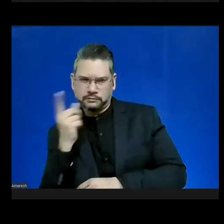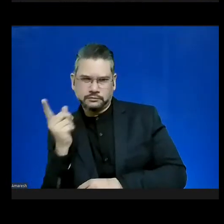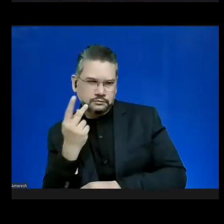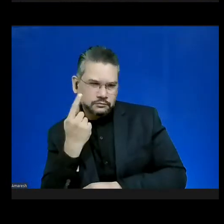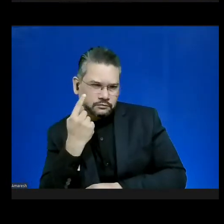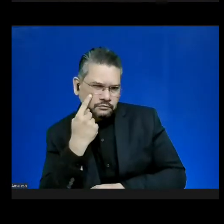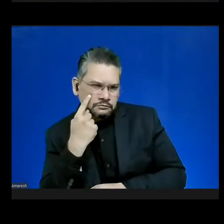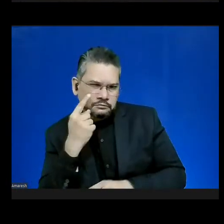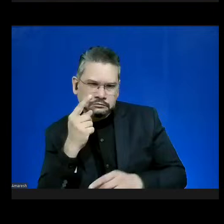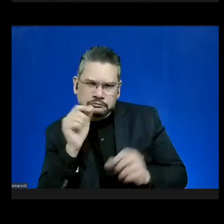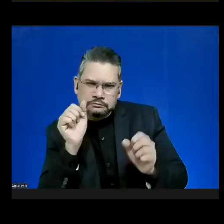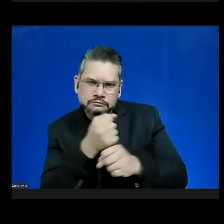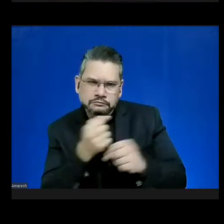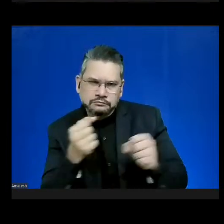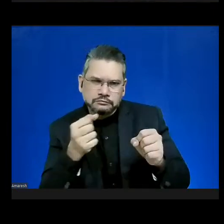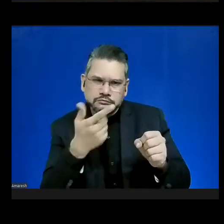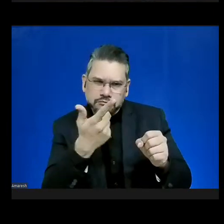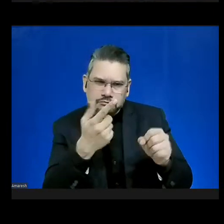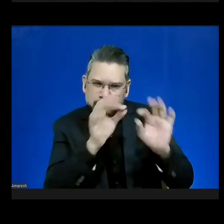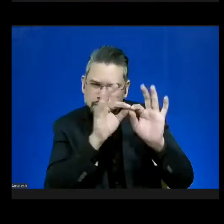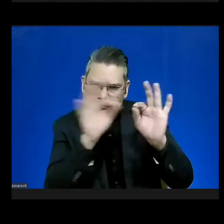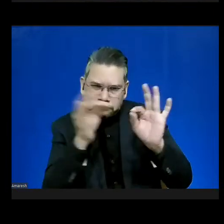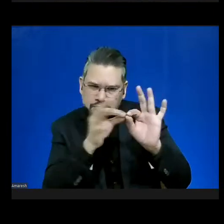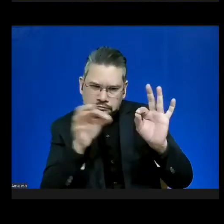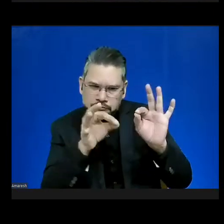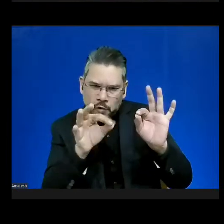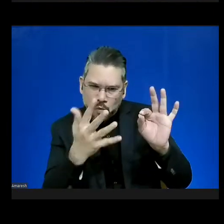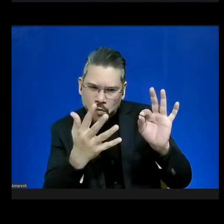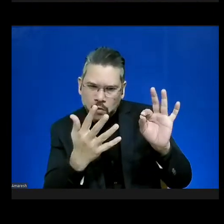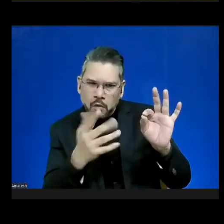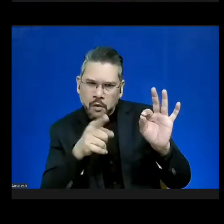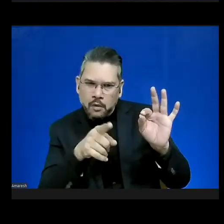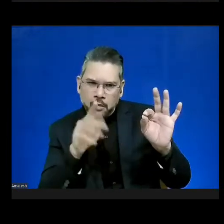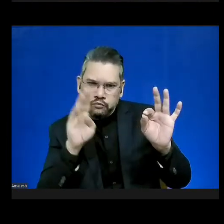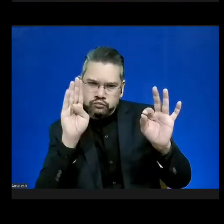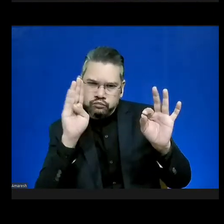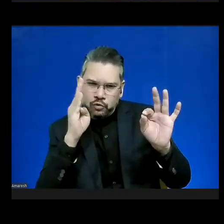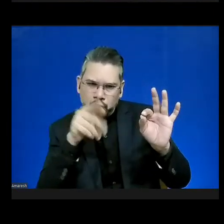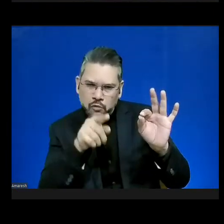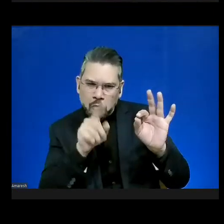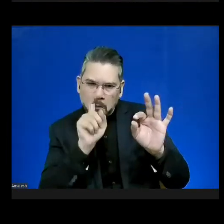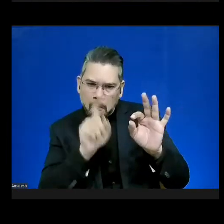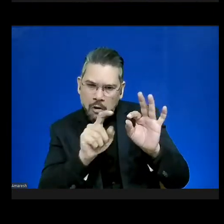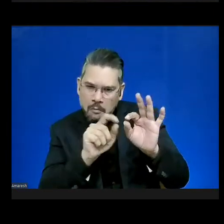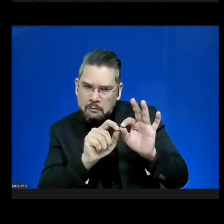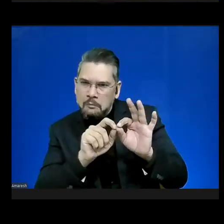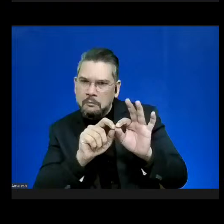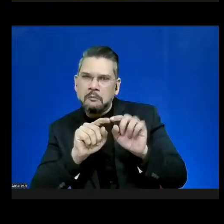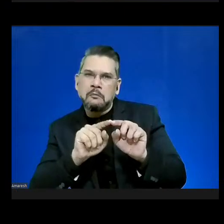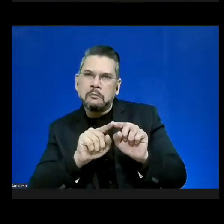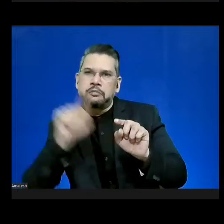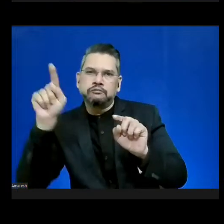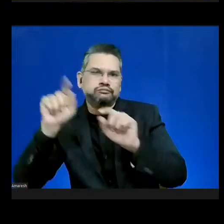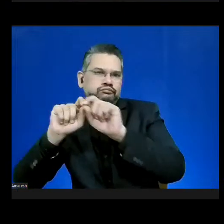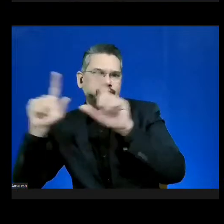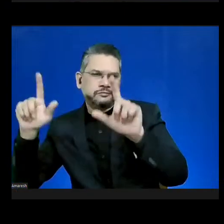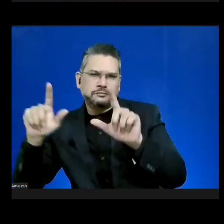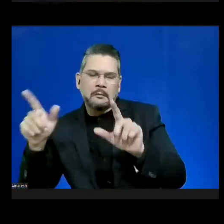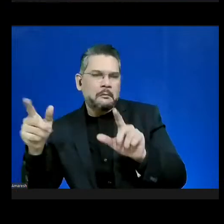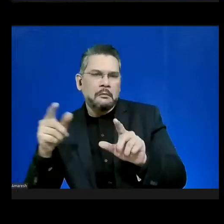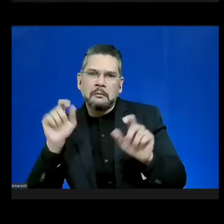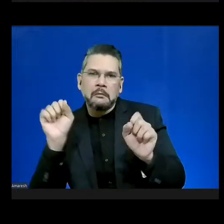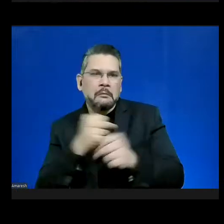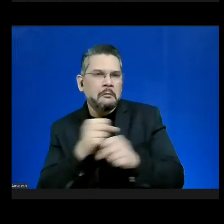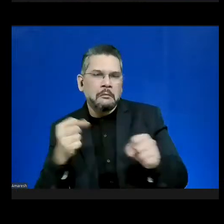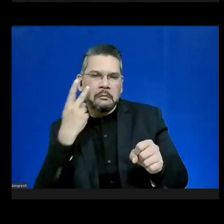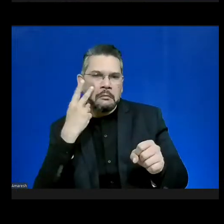is normal text running. So it is always advisable that hyperlinks should be underlined so that